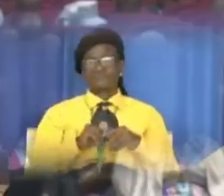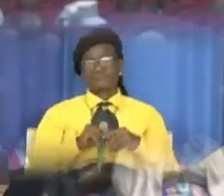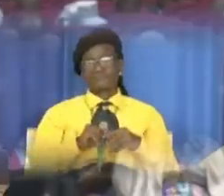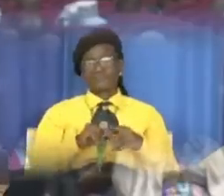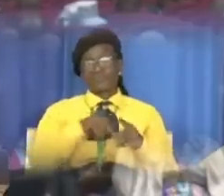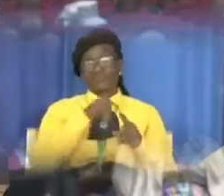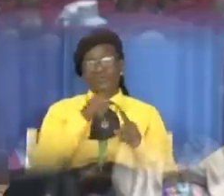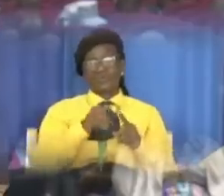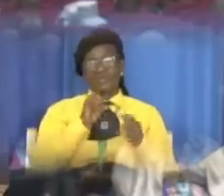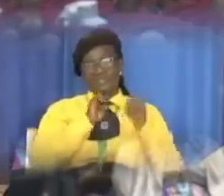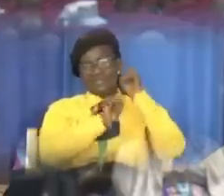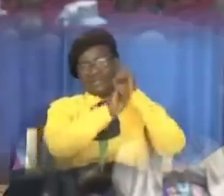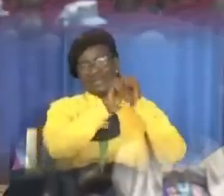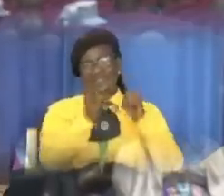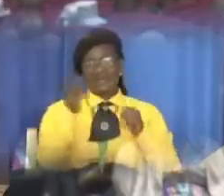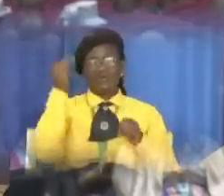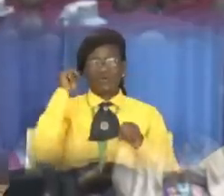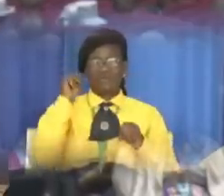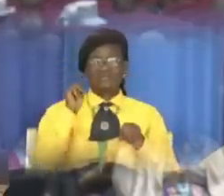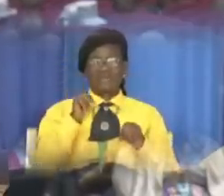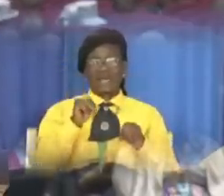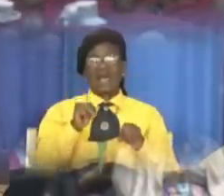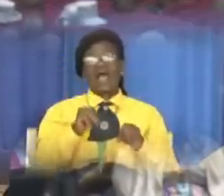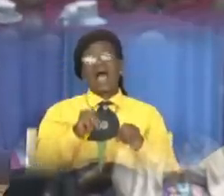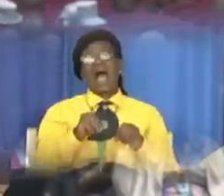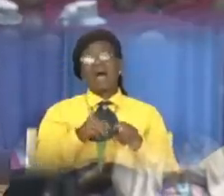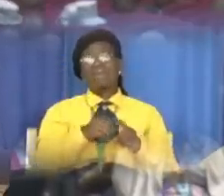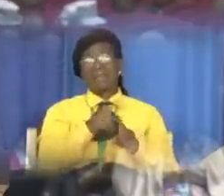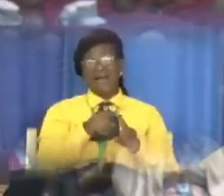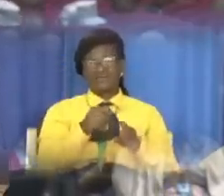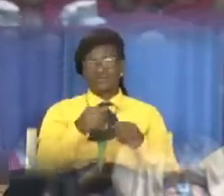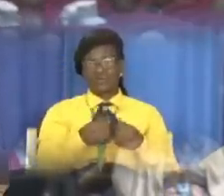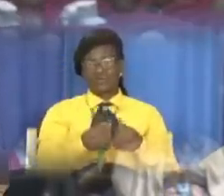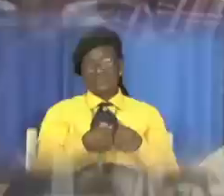When Elijah was about to depart,